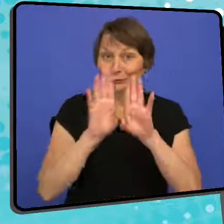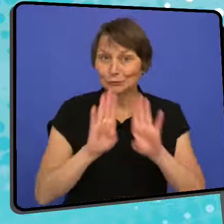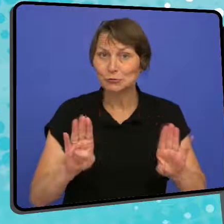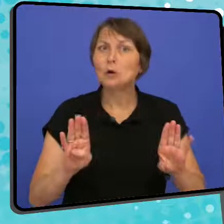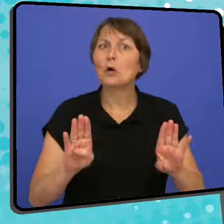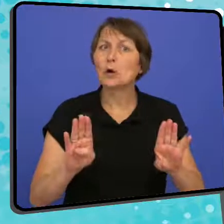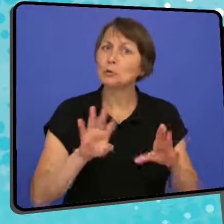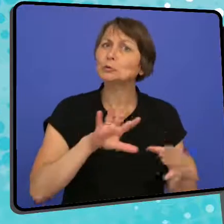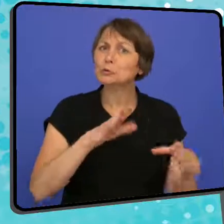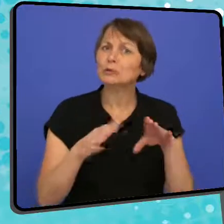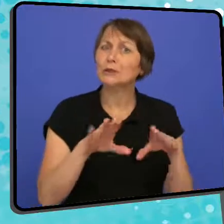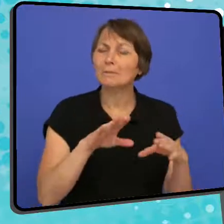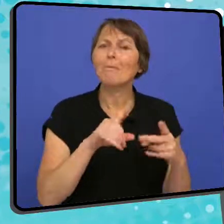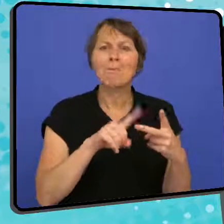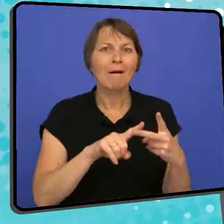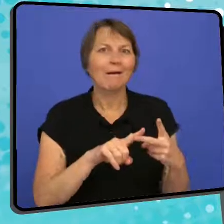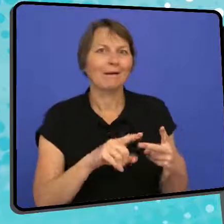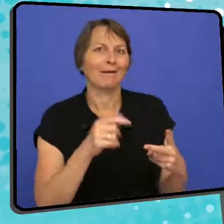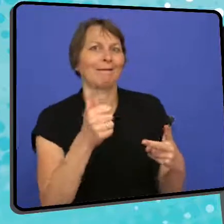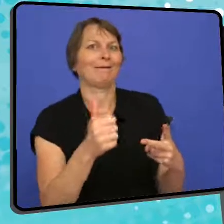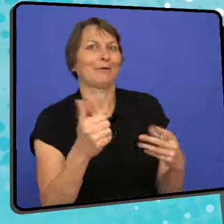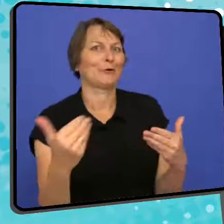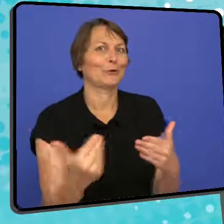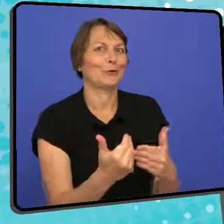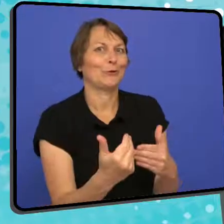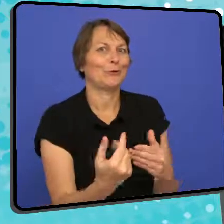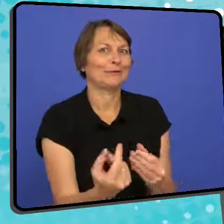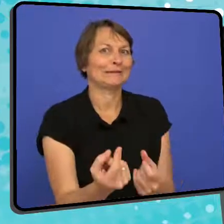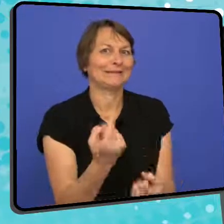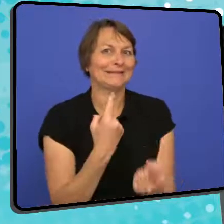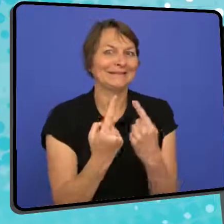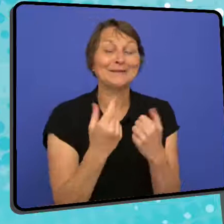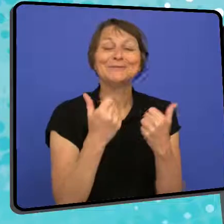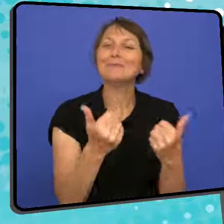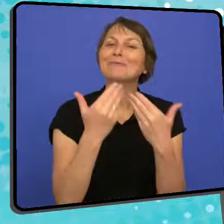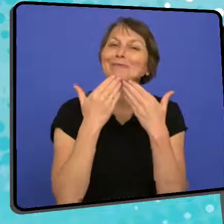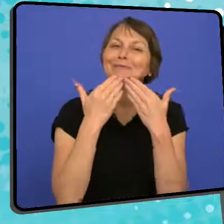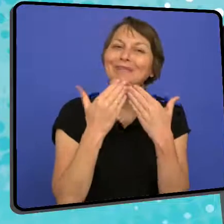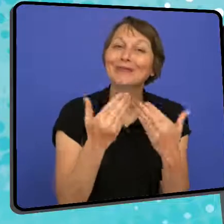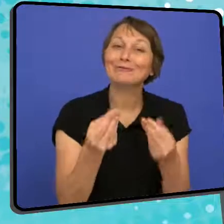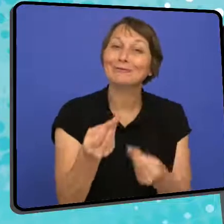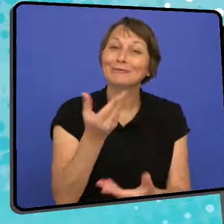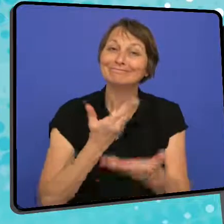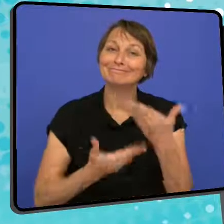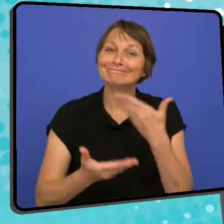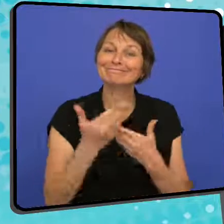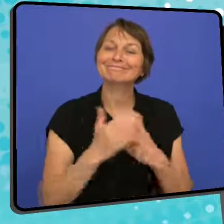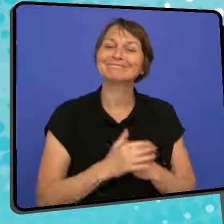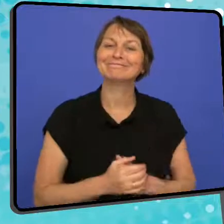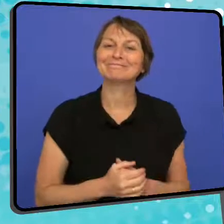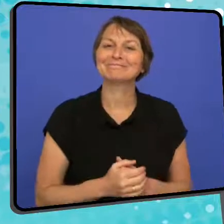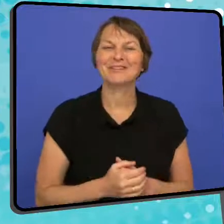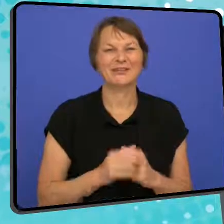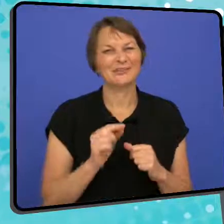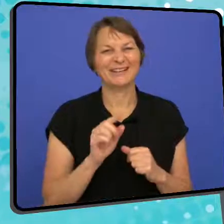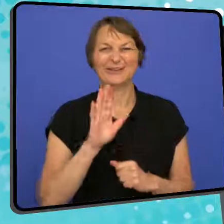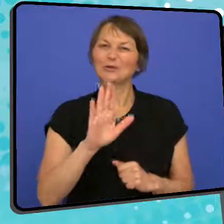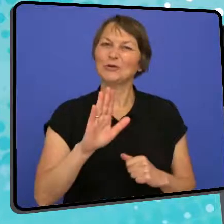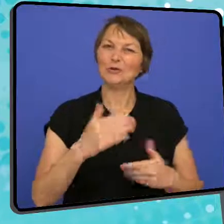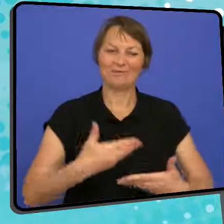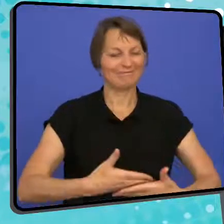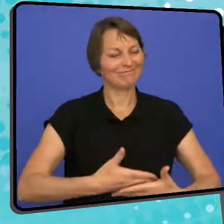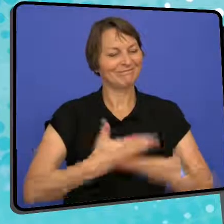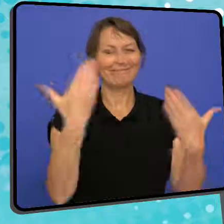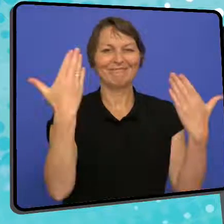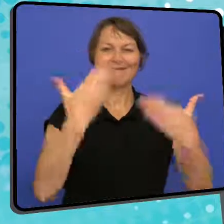around different things that you're working on. So big thank you for sharing with us sort of a day in the life of your role,